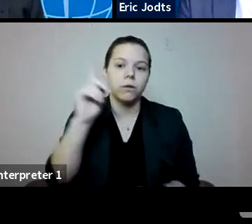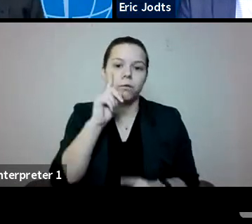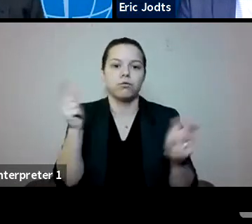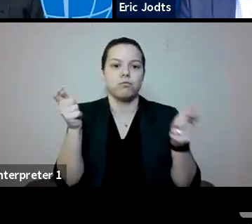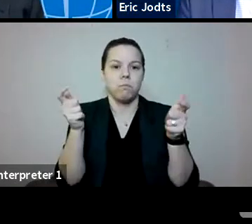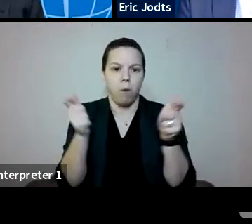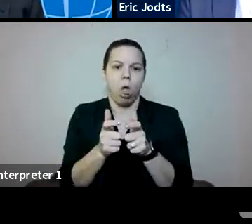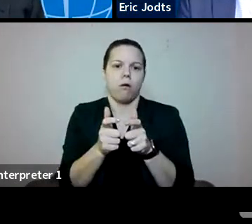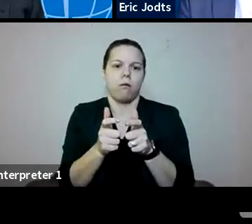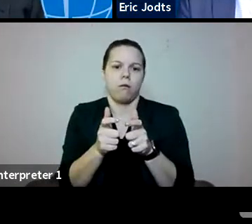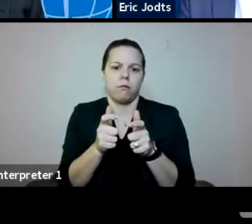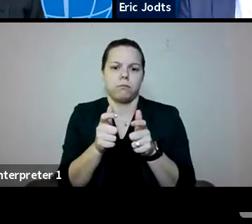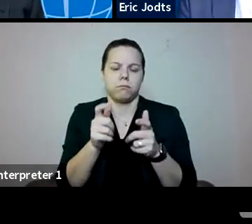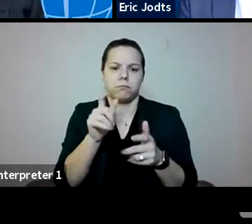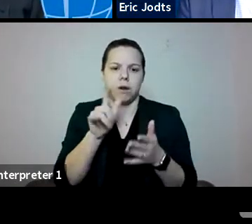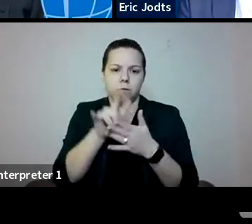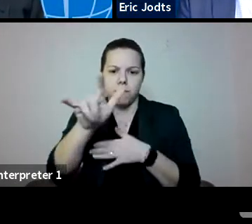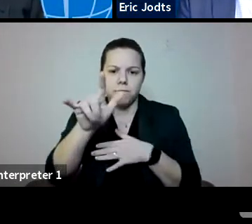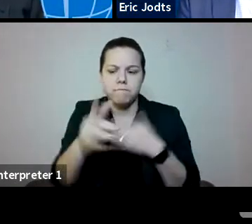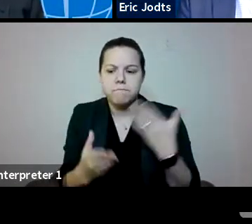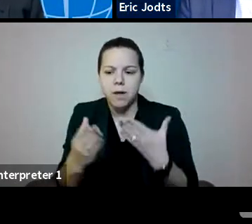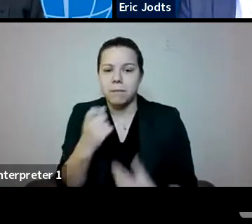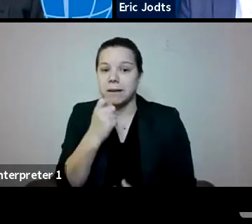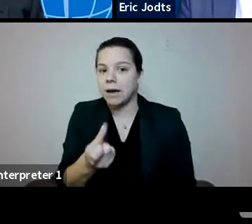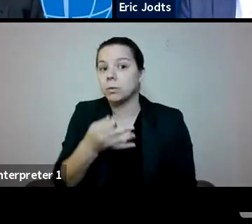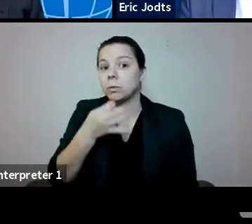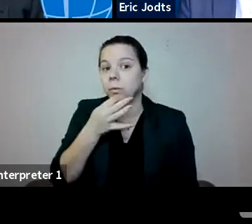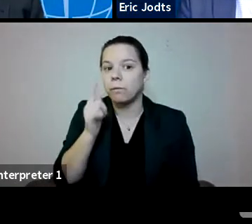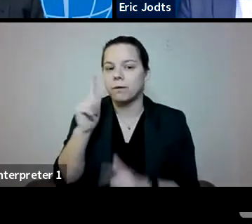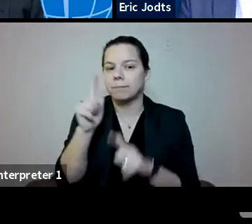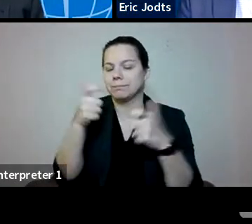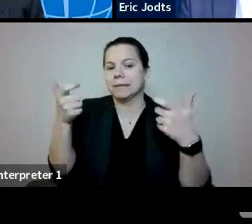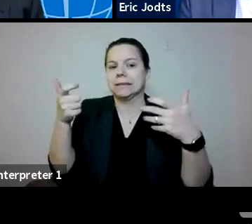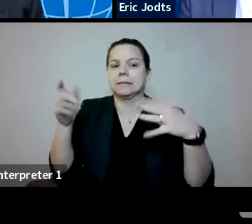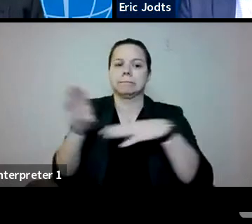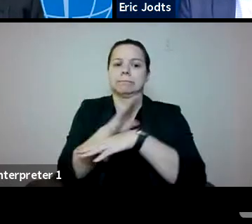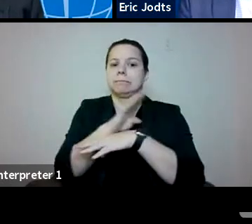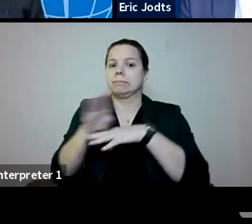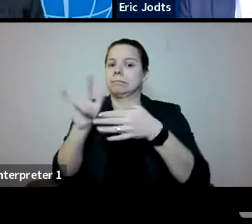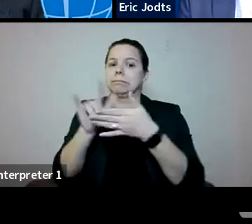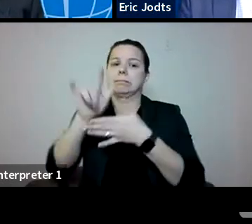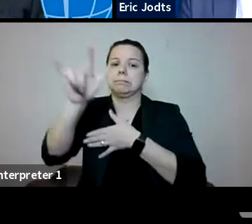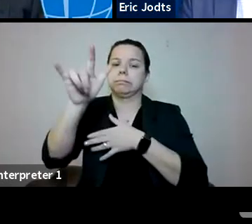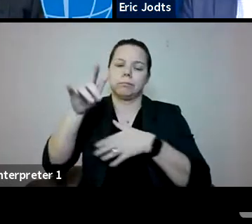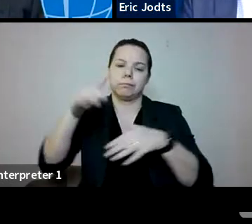vehicles. And like you said, maybe not foreseeable for big commercial airliners yet, but